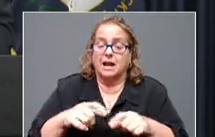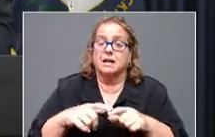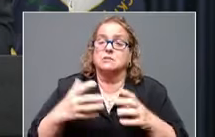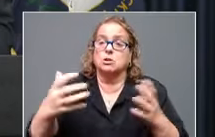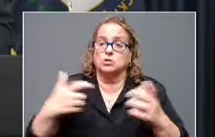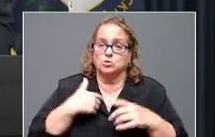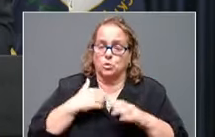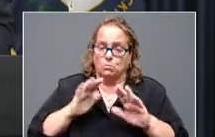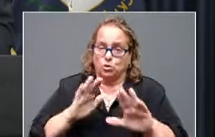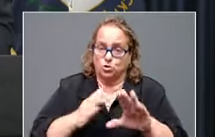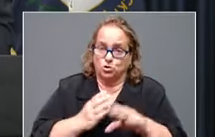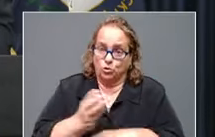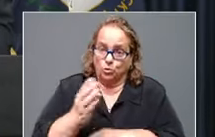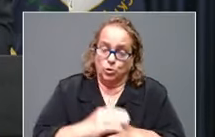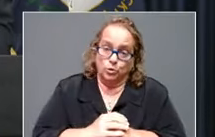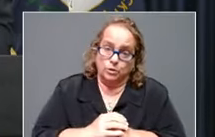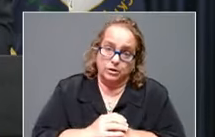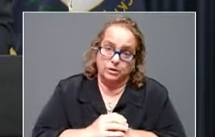had